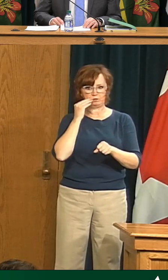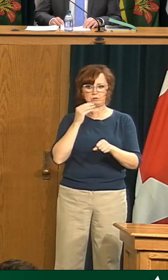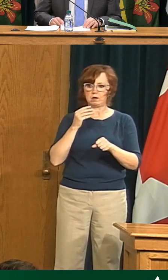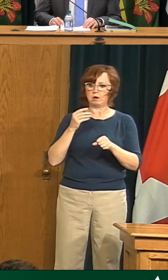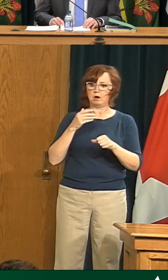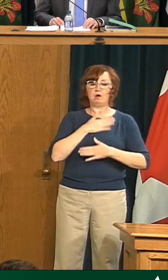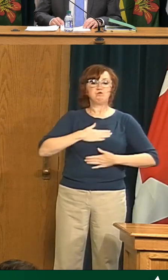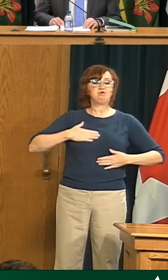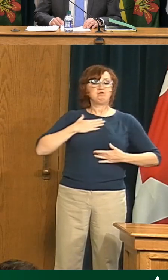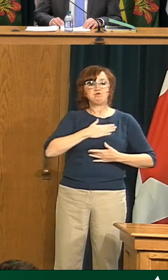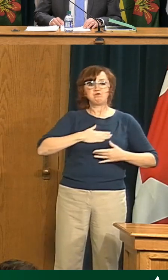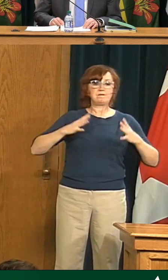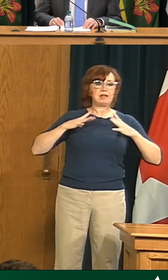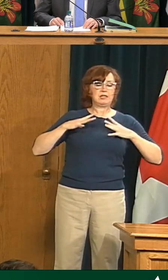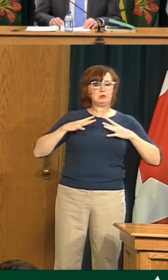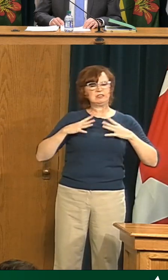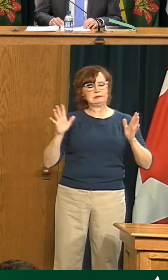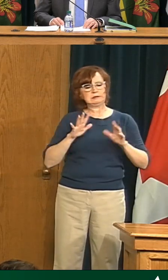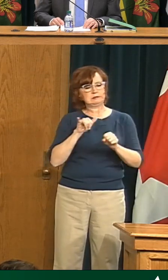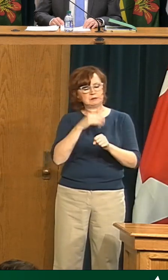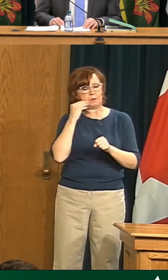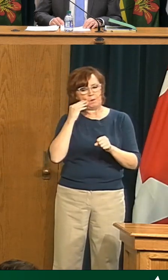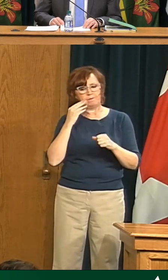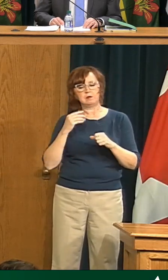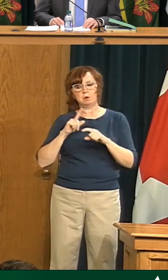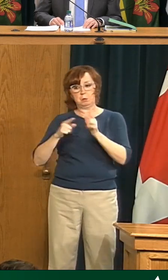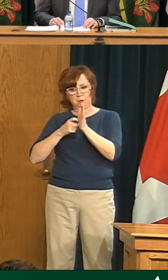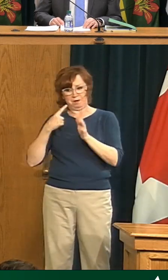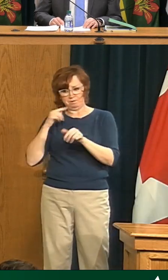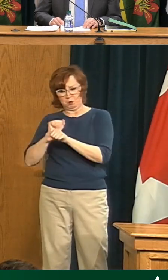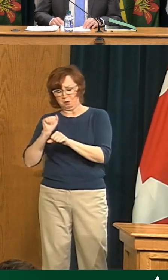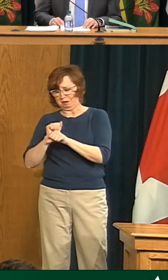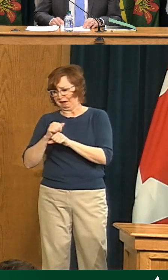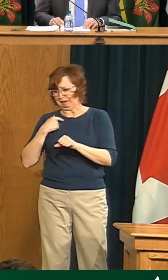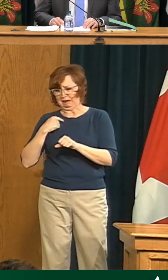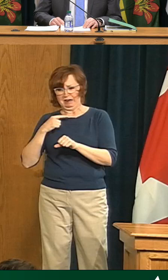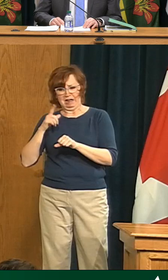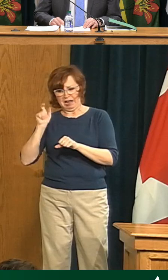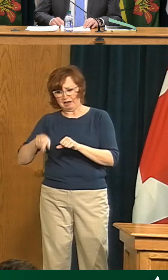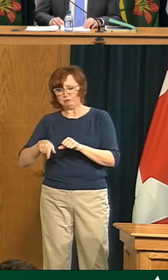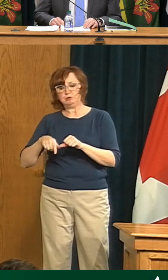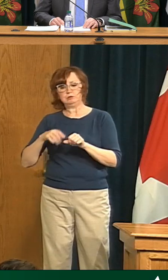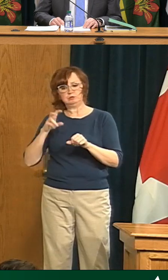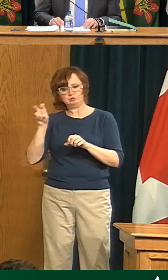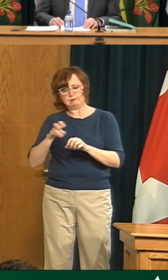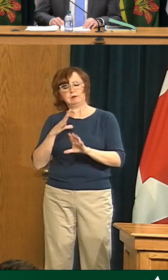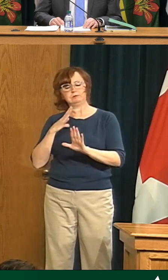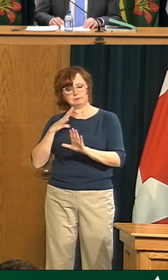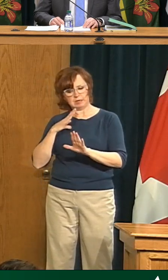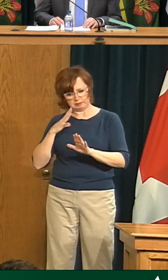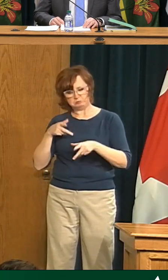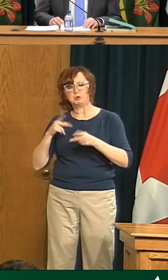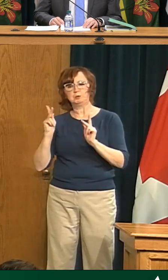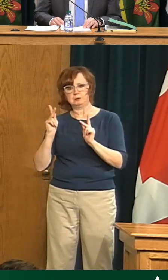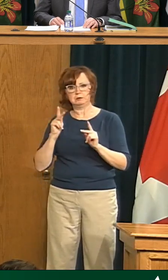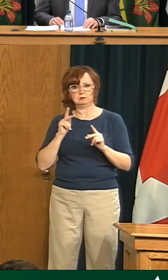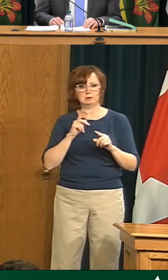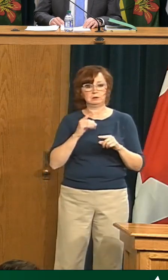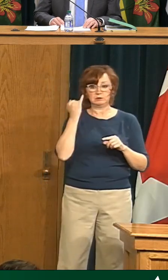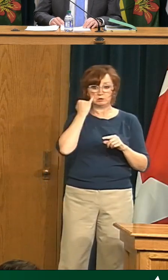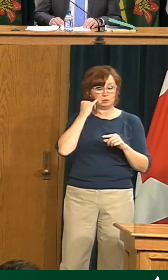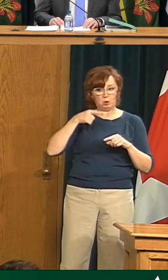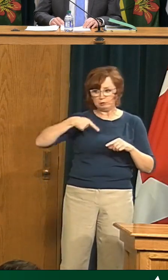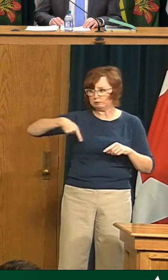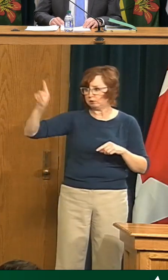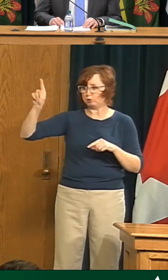return to Saskatchewan from any other country, including the United States, must self-isolate for 2 weeks. We